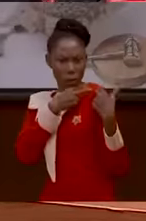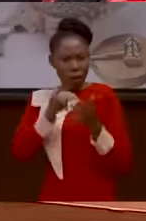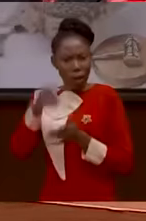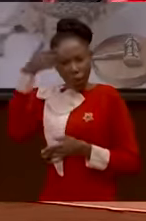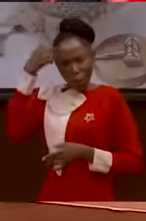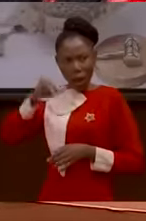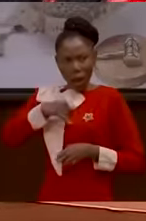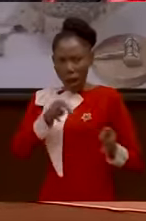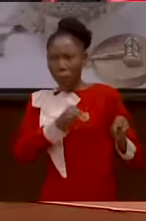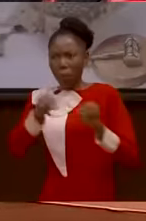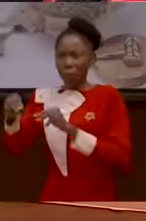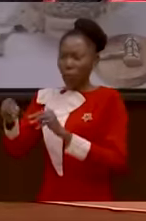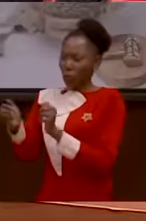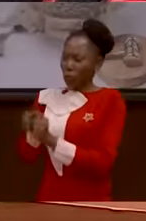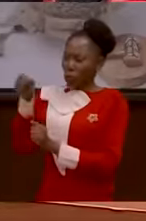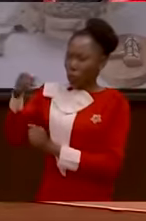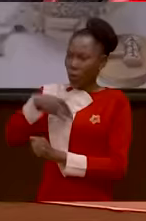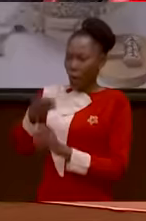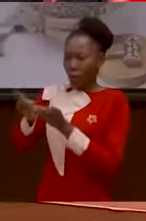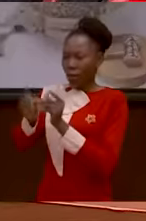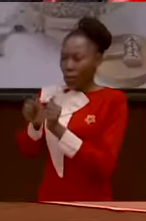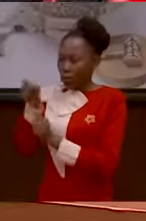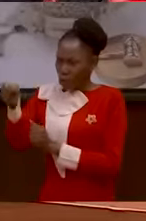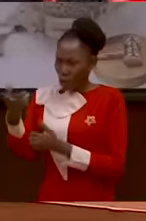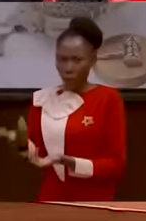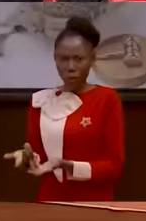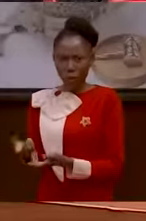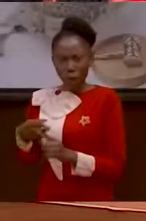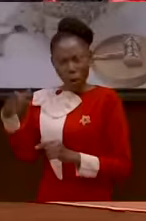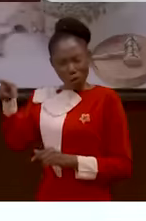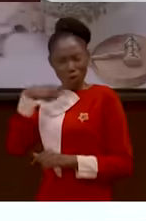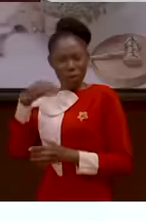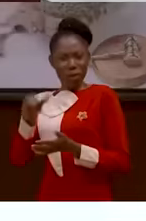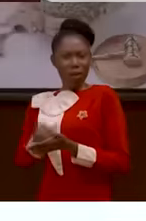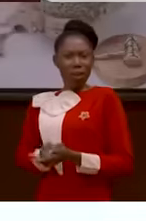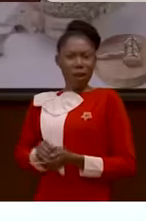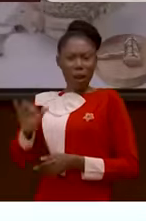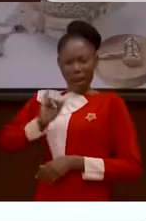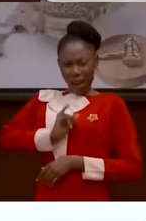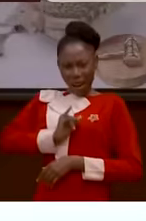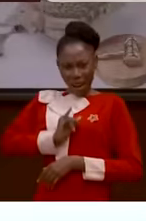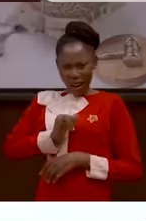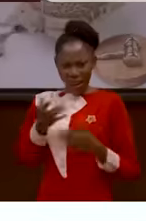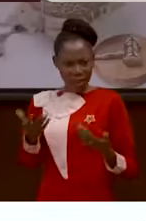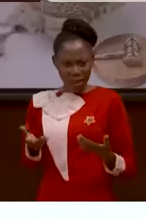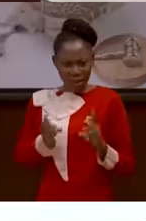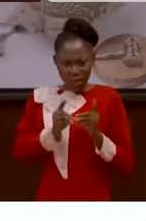why I moved with him. Him saying he knows me with a lot of guys, that's total gibberish.